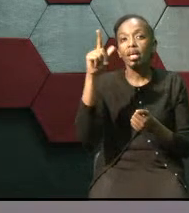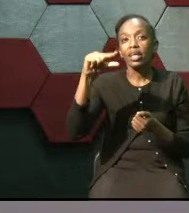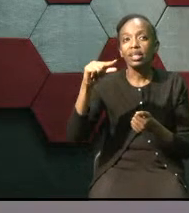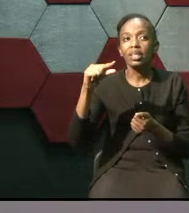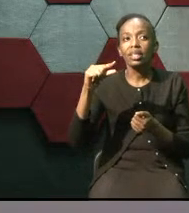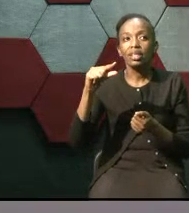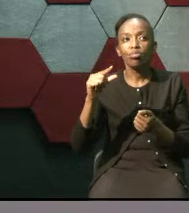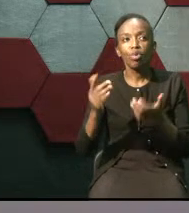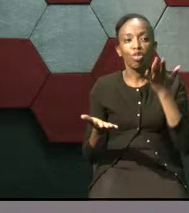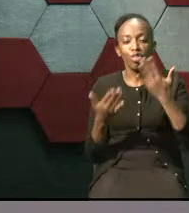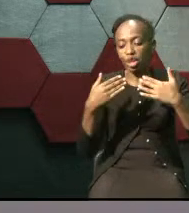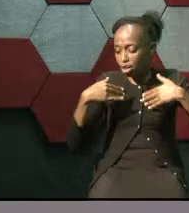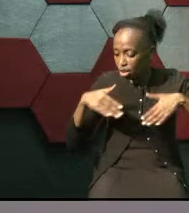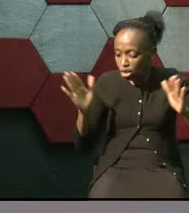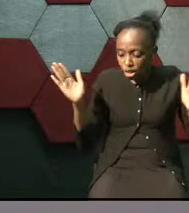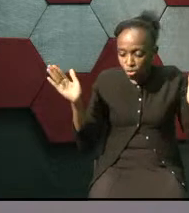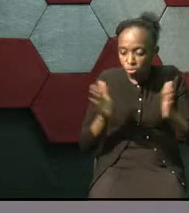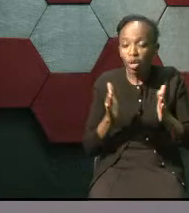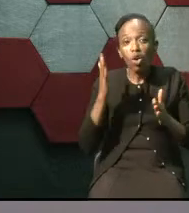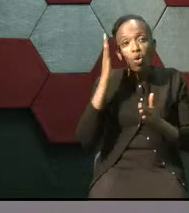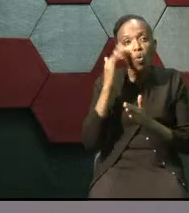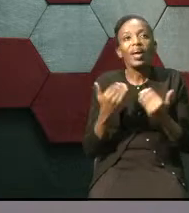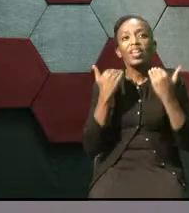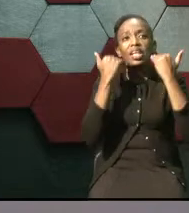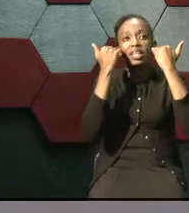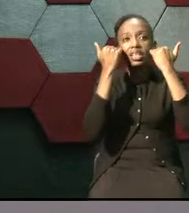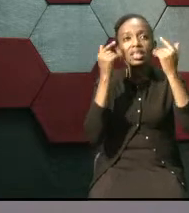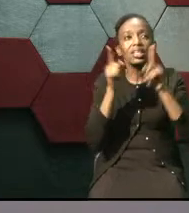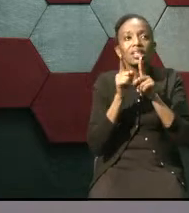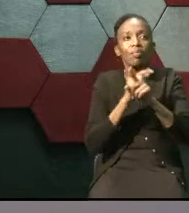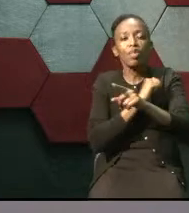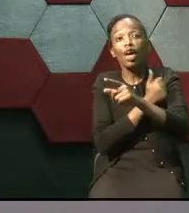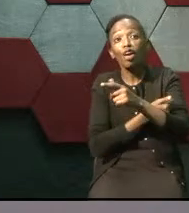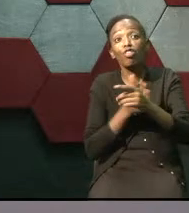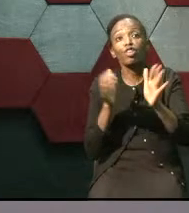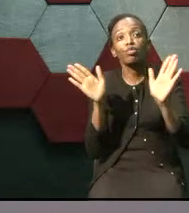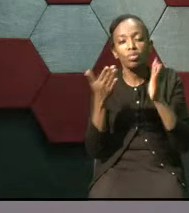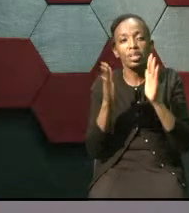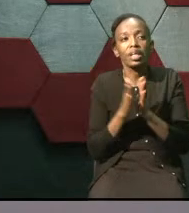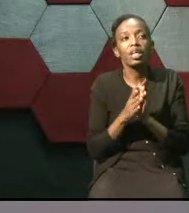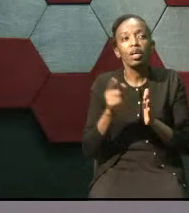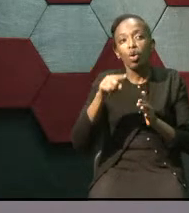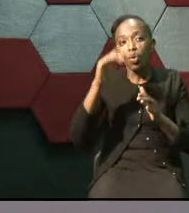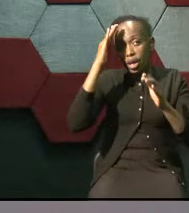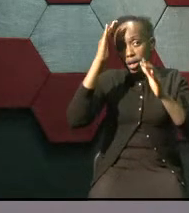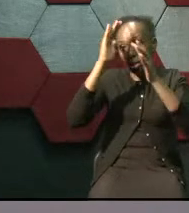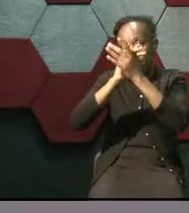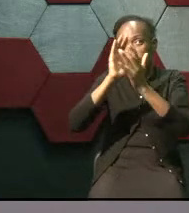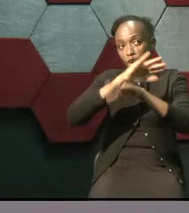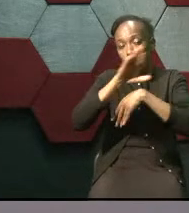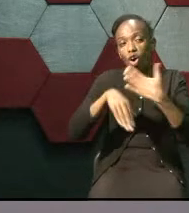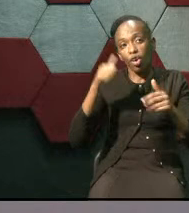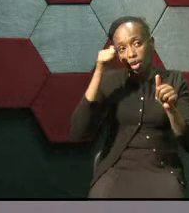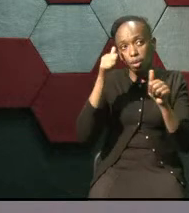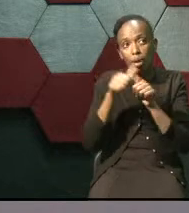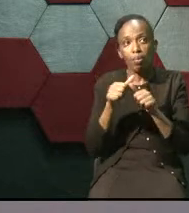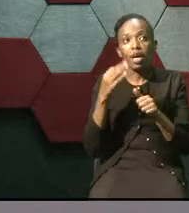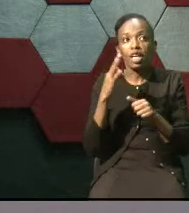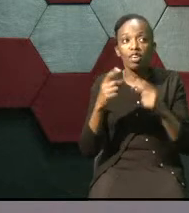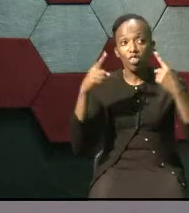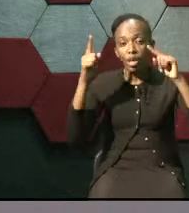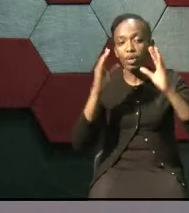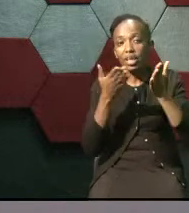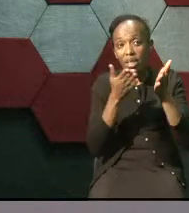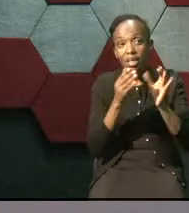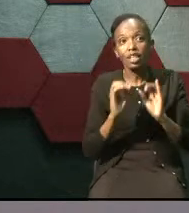weight were lost because of the stress and the effort that you're putting in. So we salute all of you. Remember, even if you don't win one